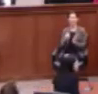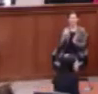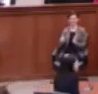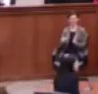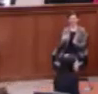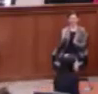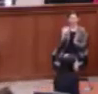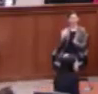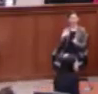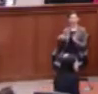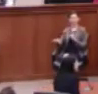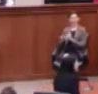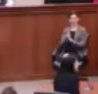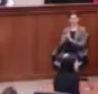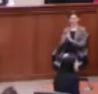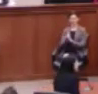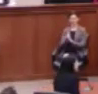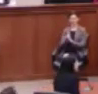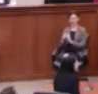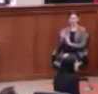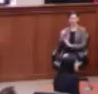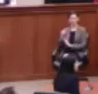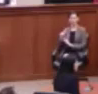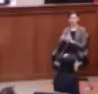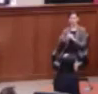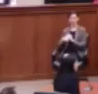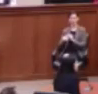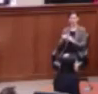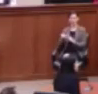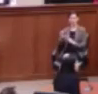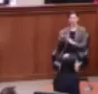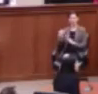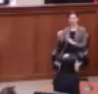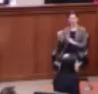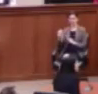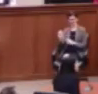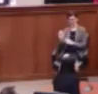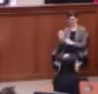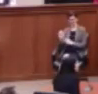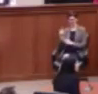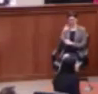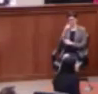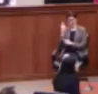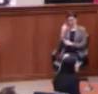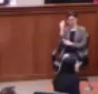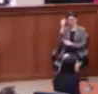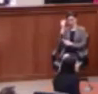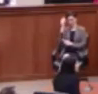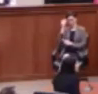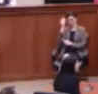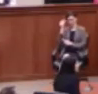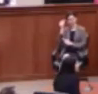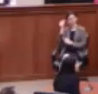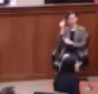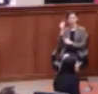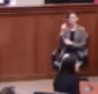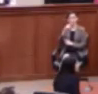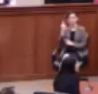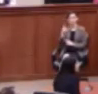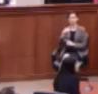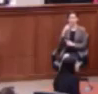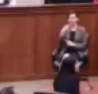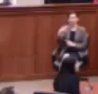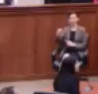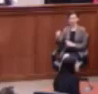Okay, again, the reason why I chose the CNA program or CNA as a